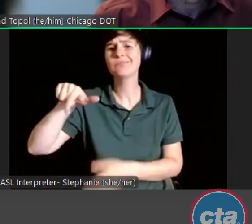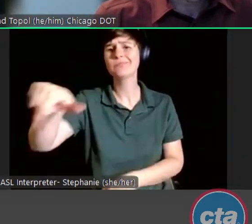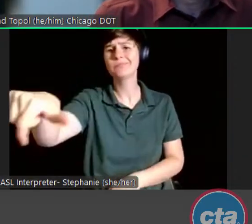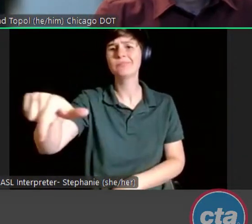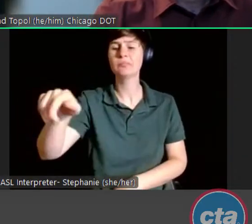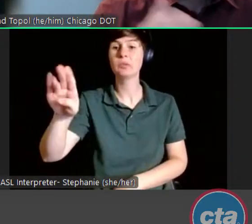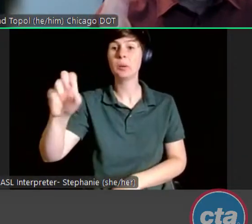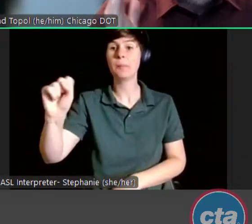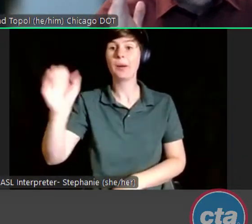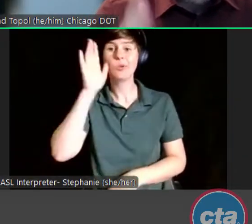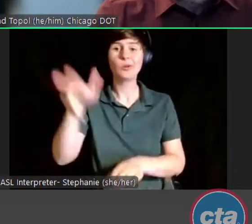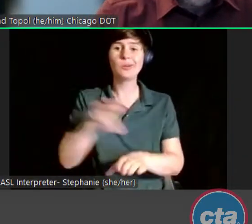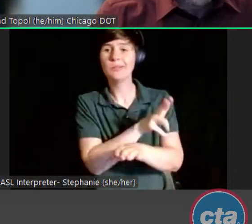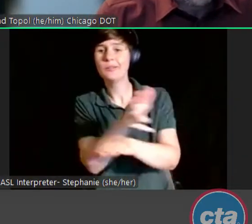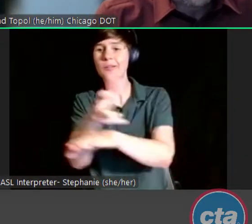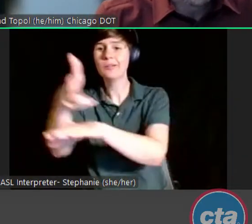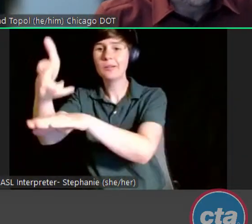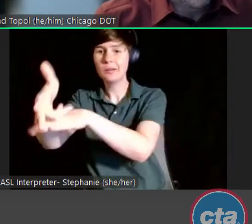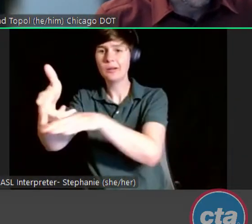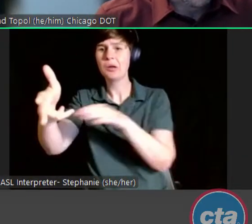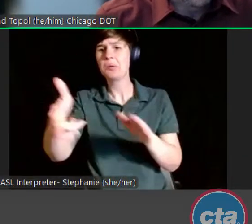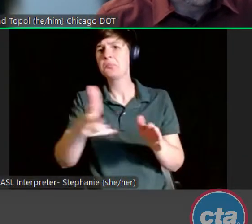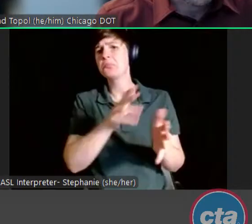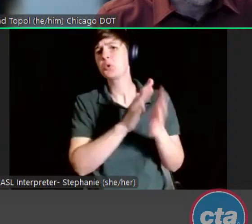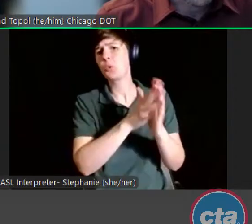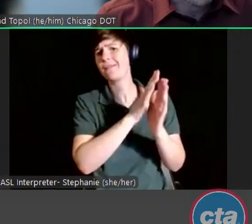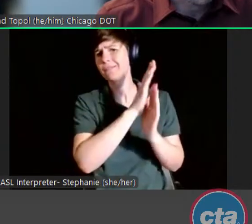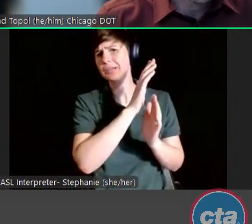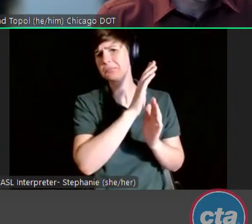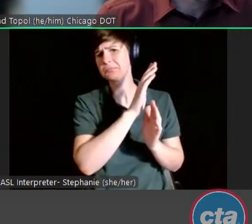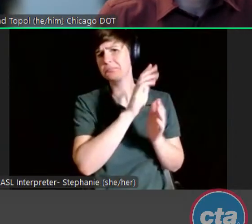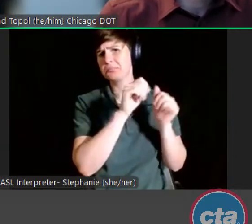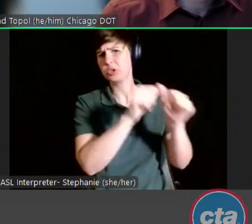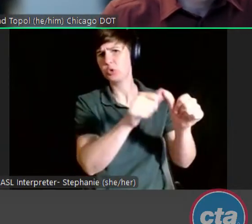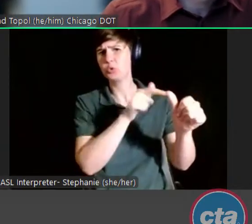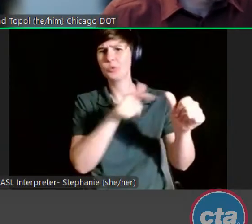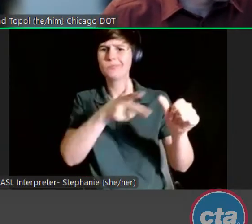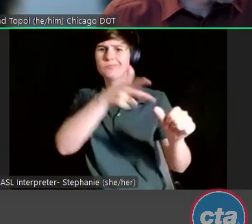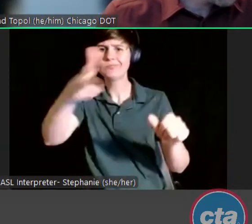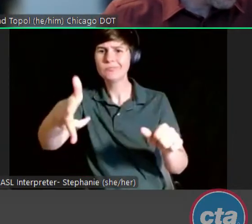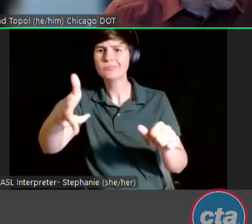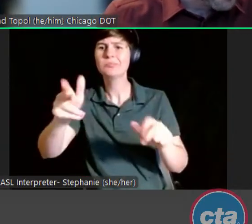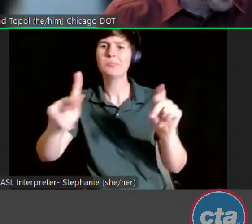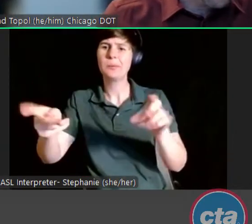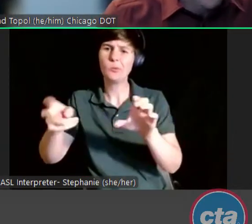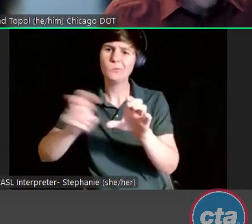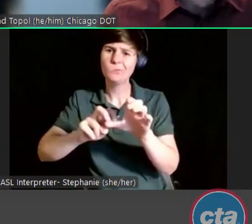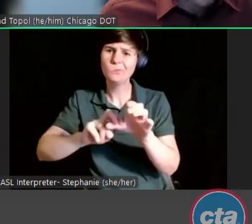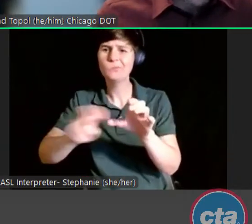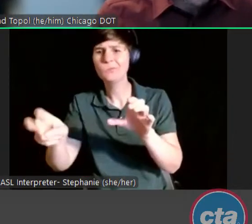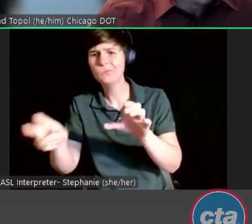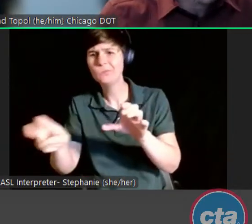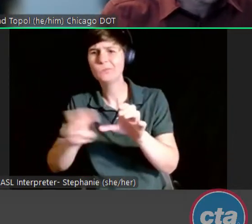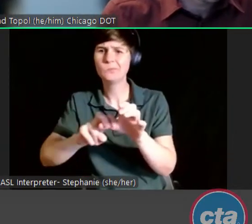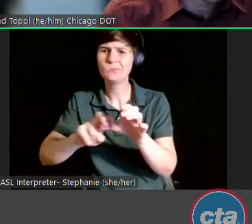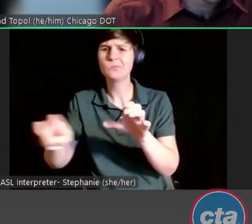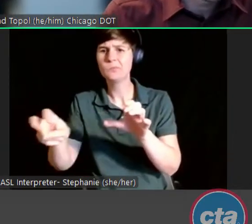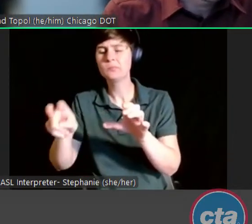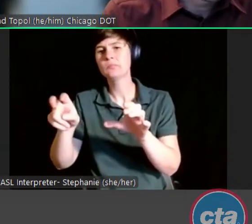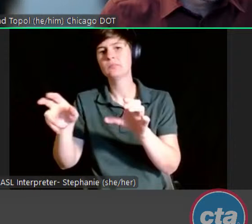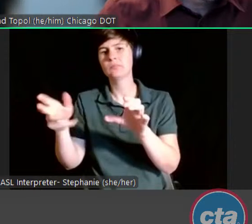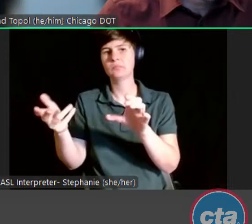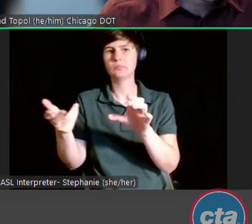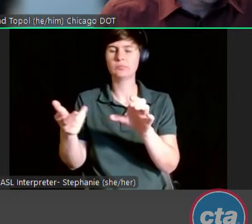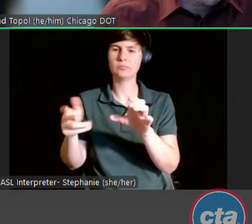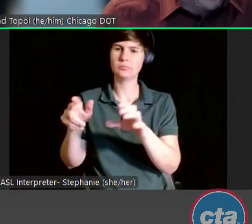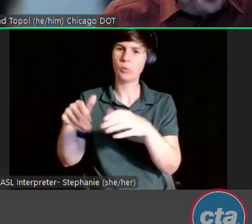of traffic to the existing curb, right? And that's where all of the loading occurs between pedestrians and transit users. And